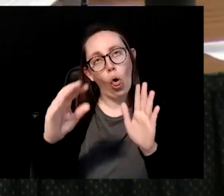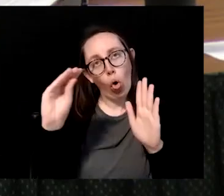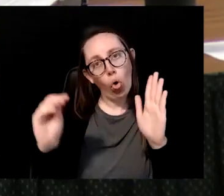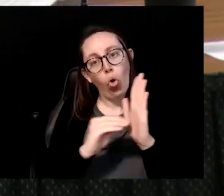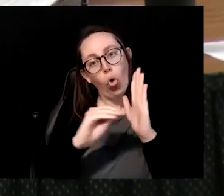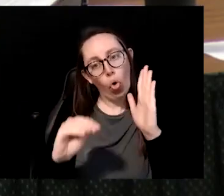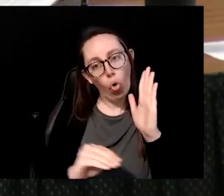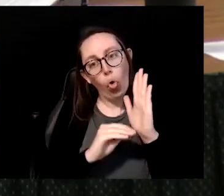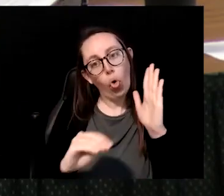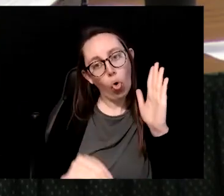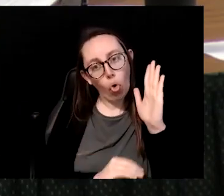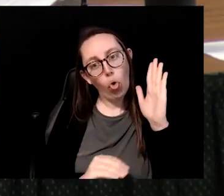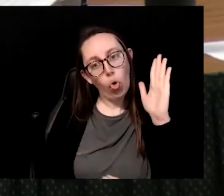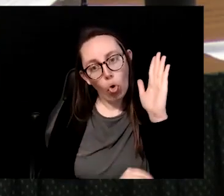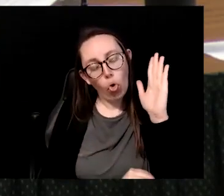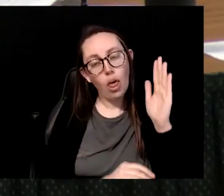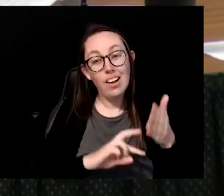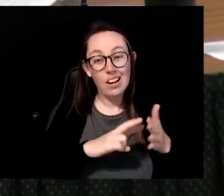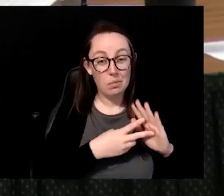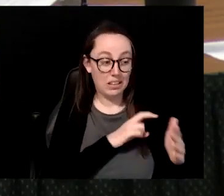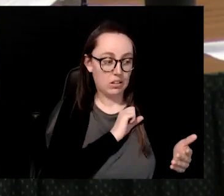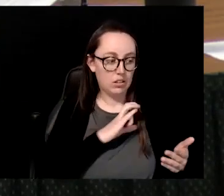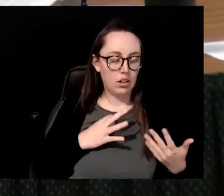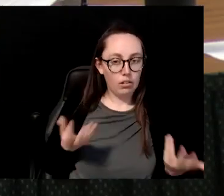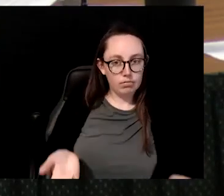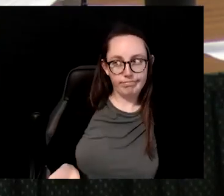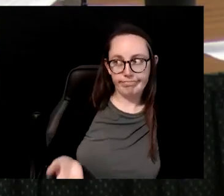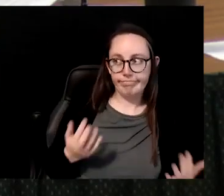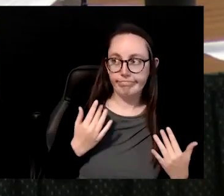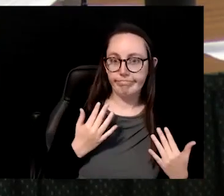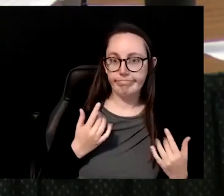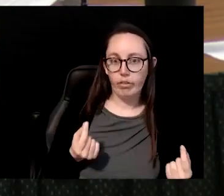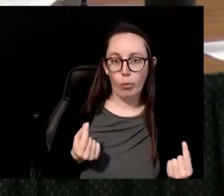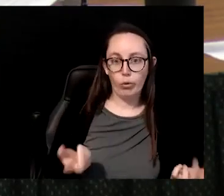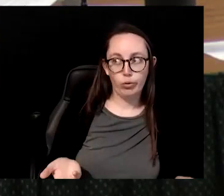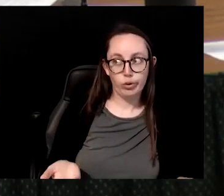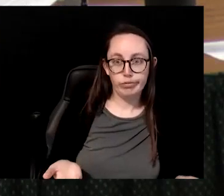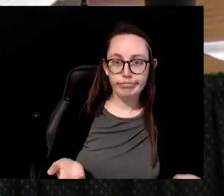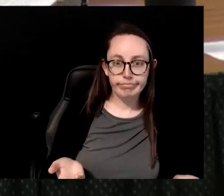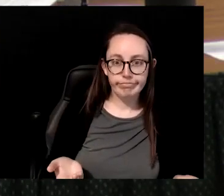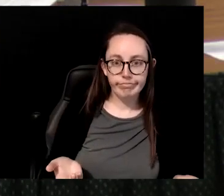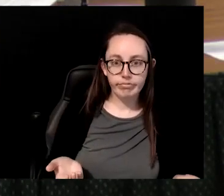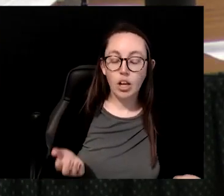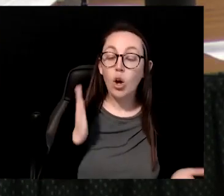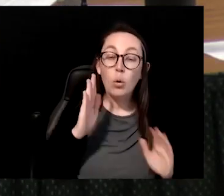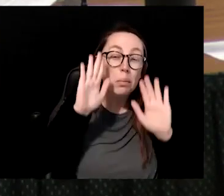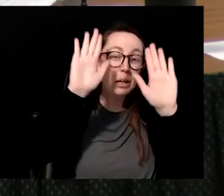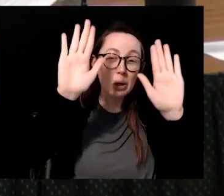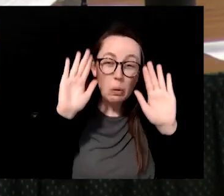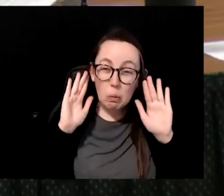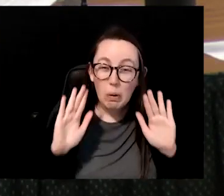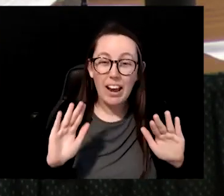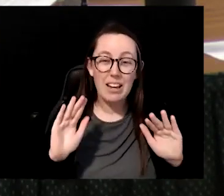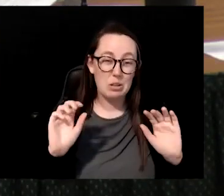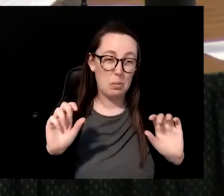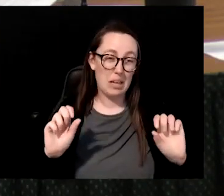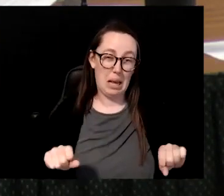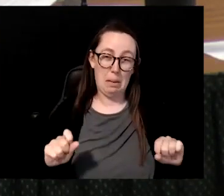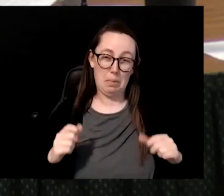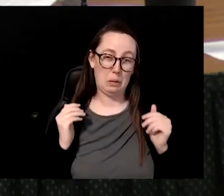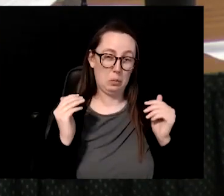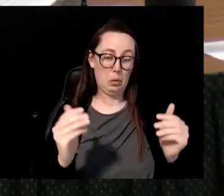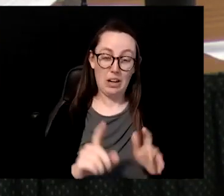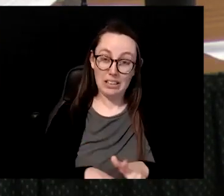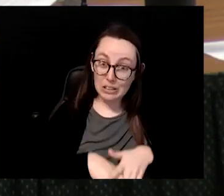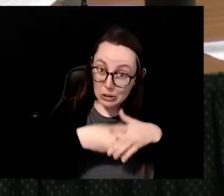staff to continue to put that together it'd be great to be able to move forward on this and at least have some sense of what direction we should be